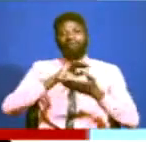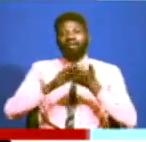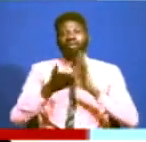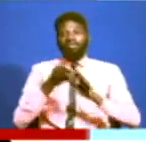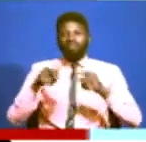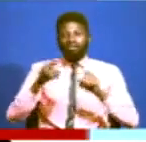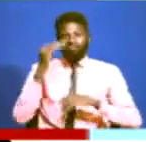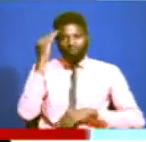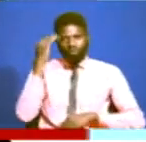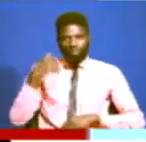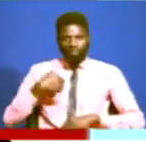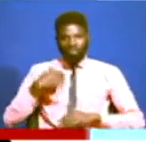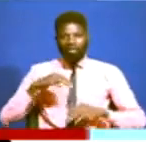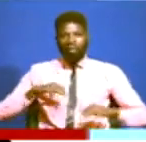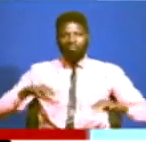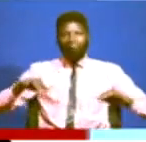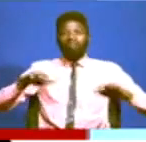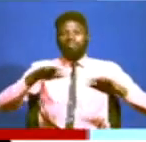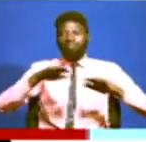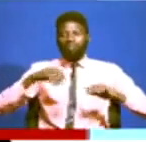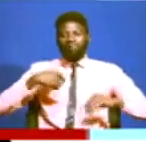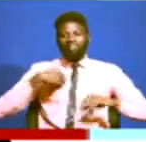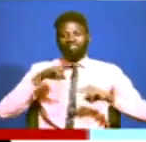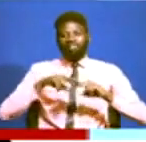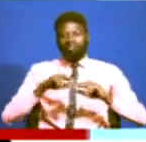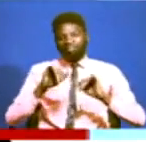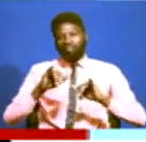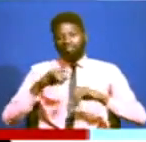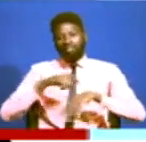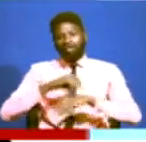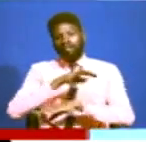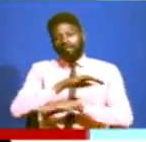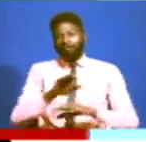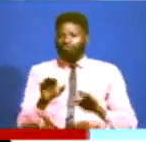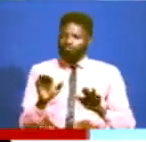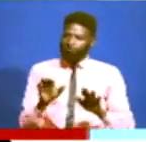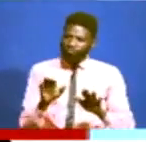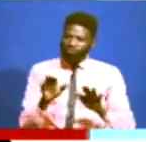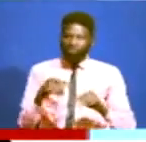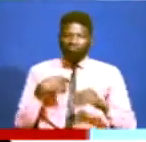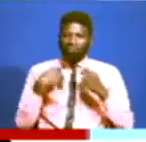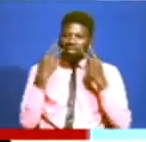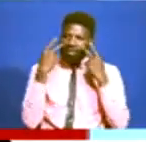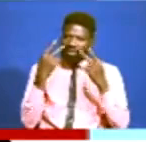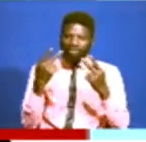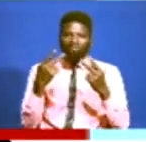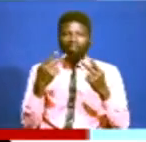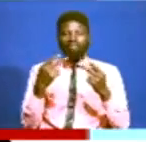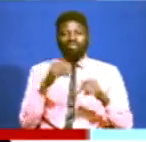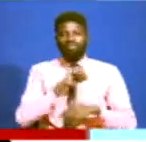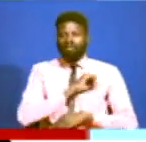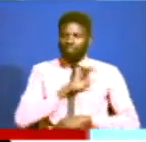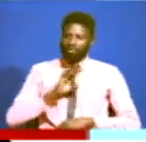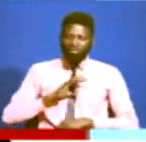around. And I sat down there through the evening, and I saw the diligence these officers were doing their